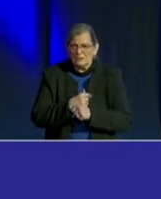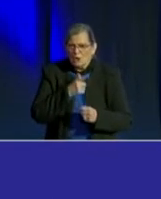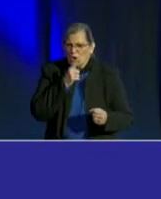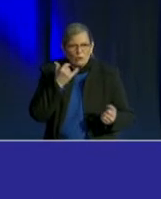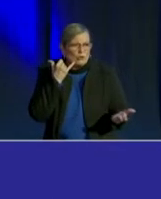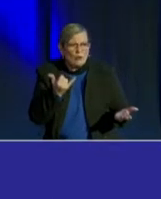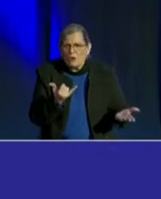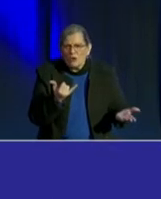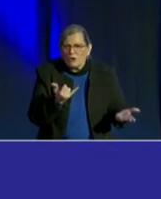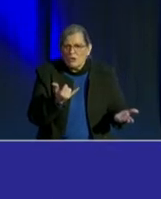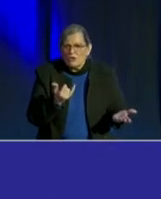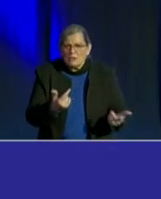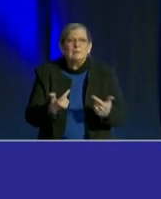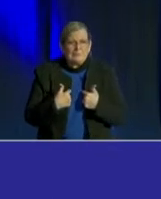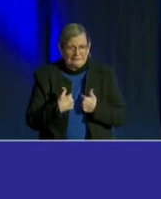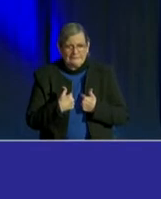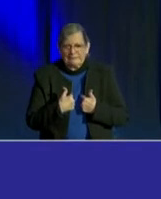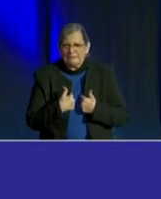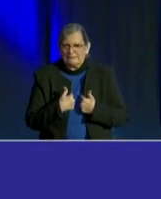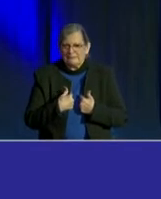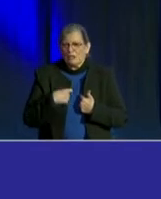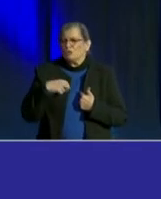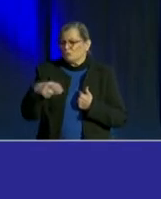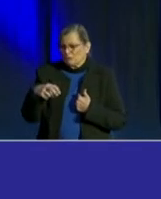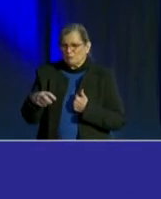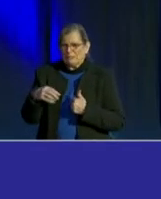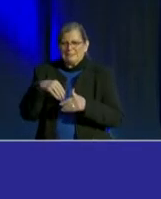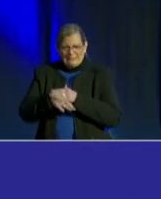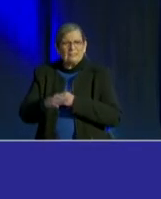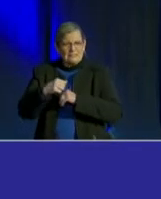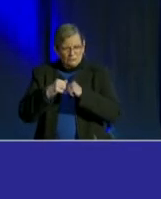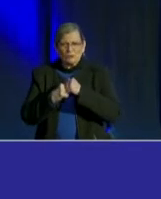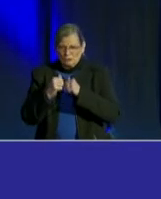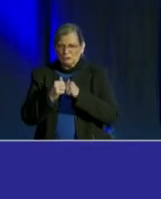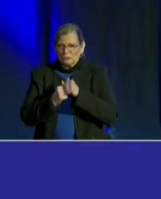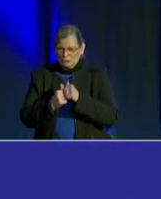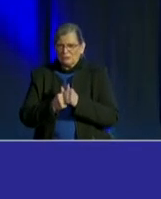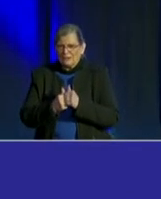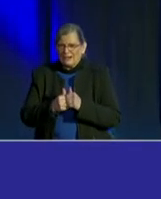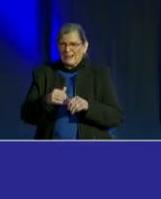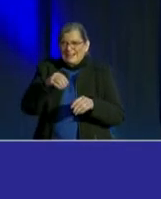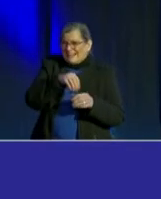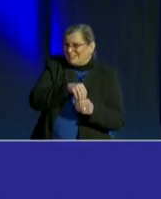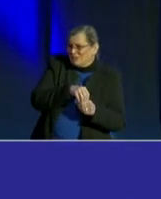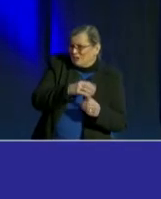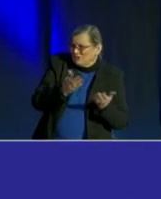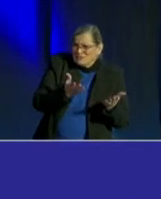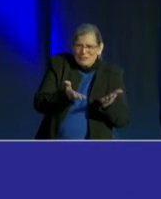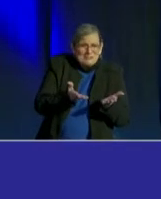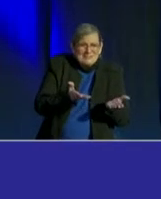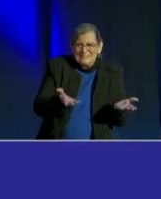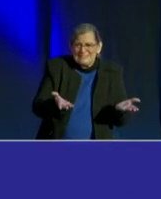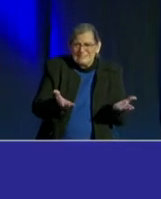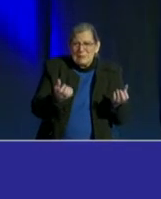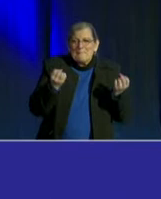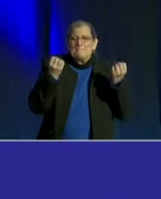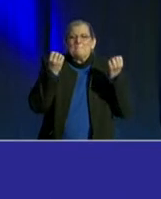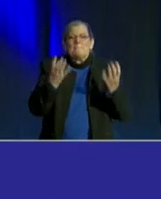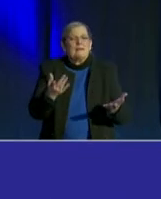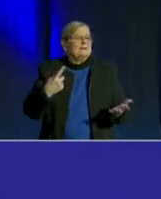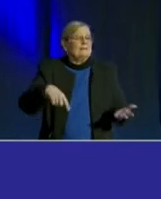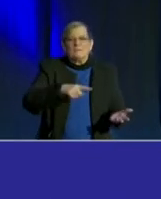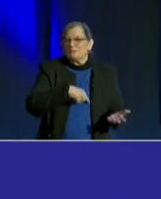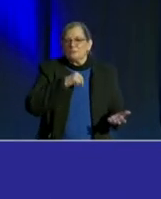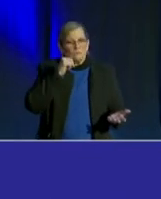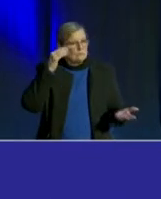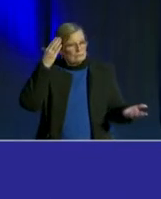You're gonna call transportation and infrastructure. Internal services. Many of us do not know